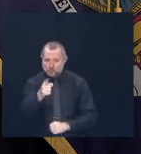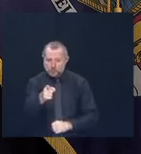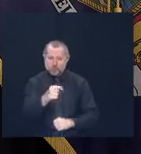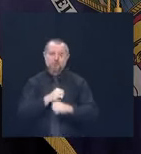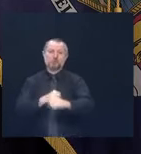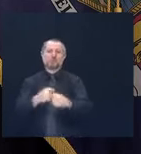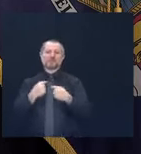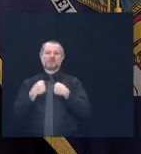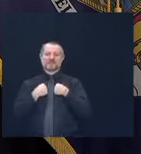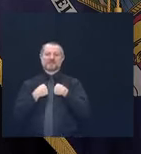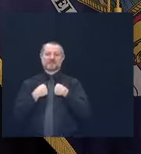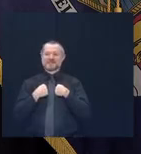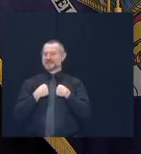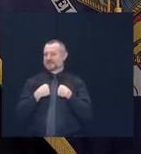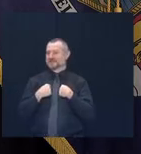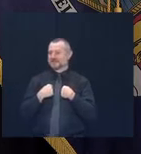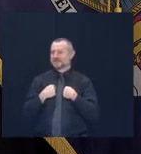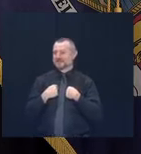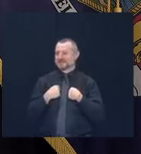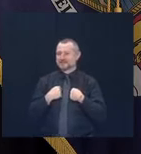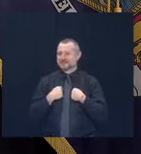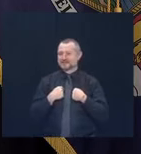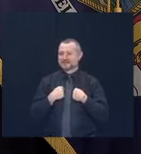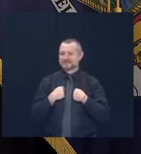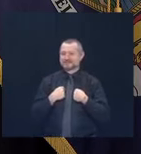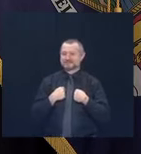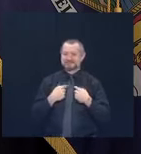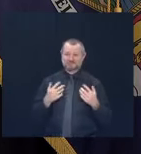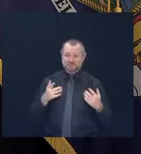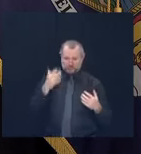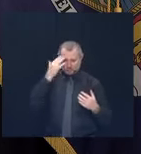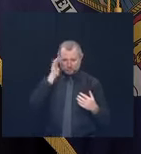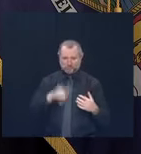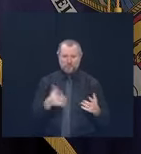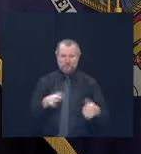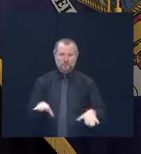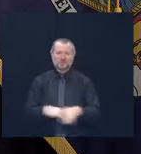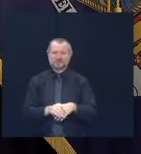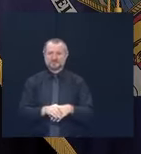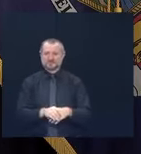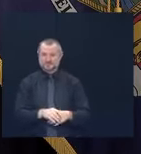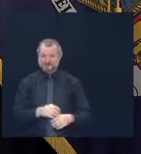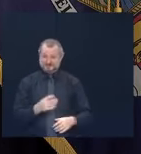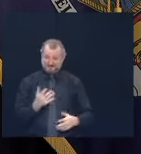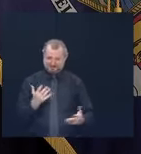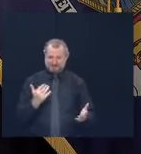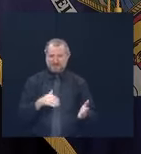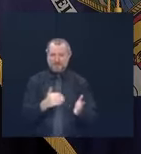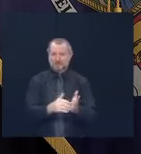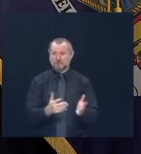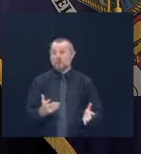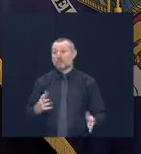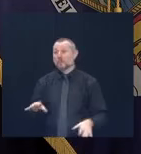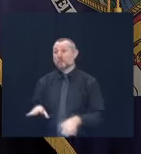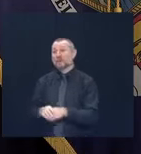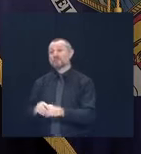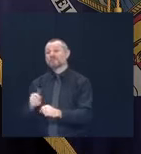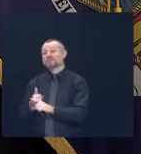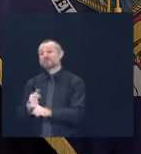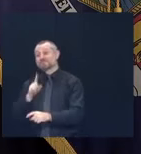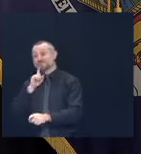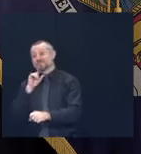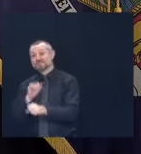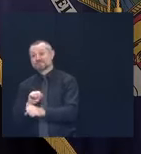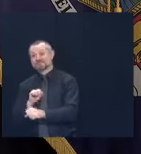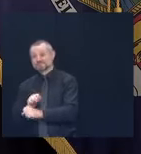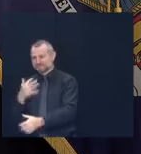went through this with weddings. We literally stopped the wedding a